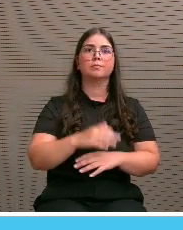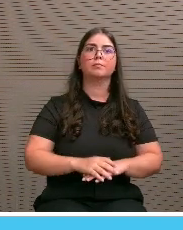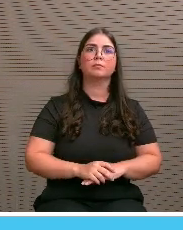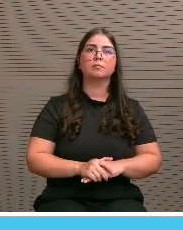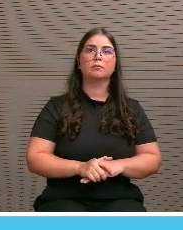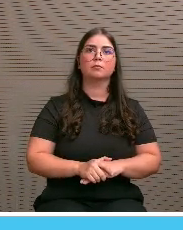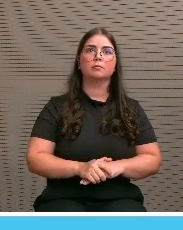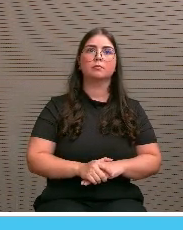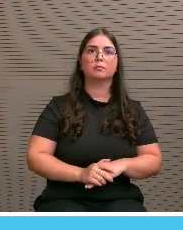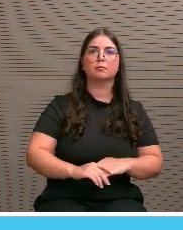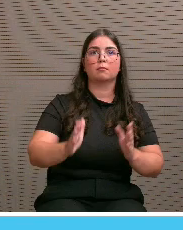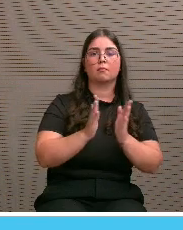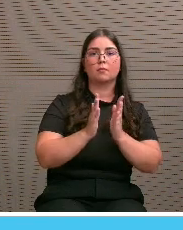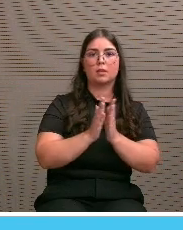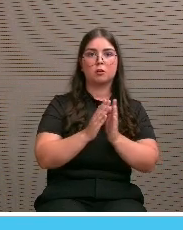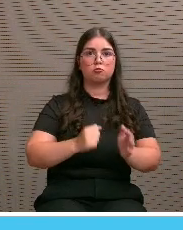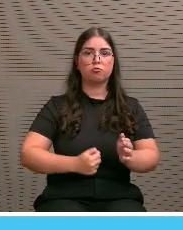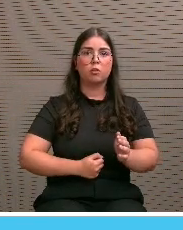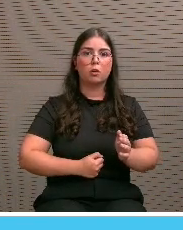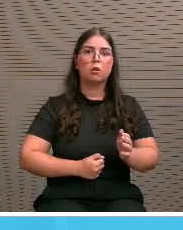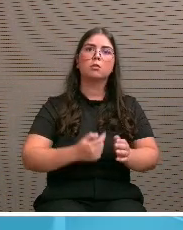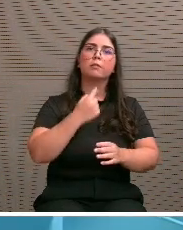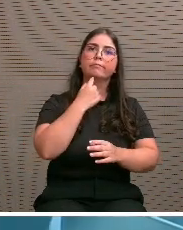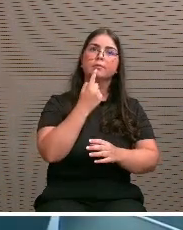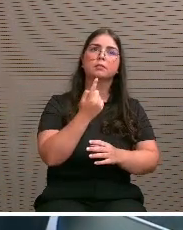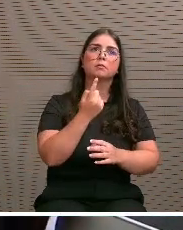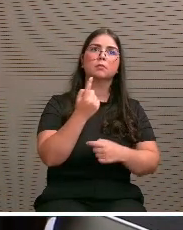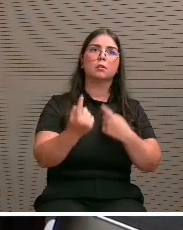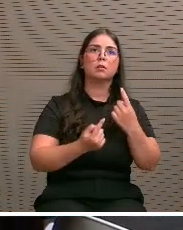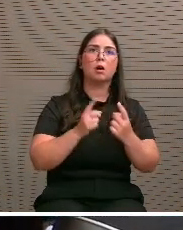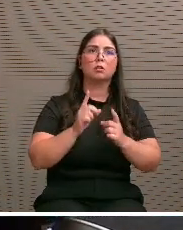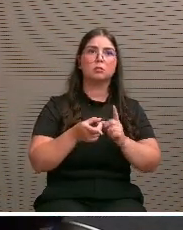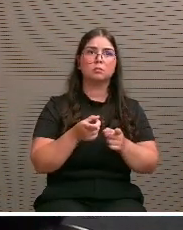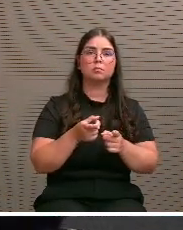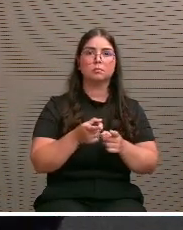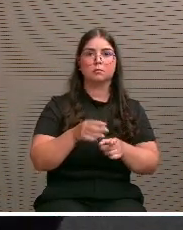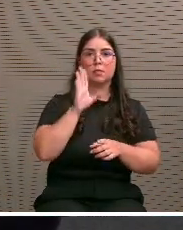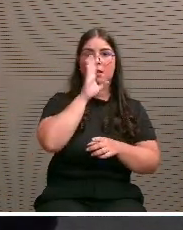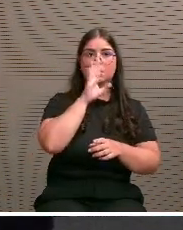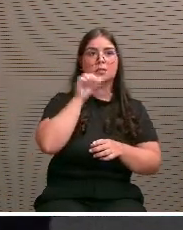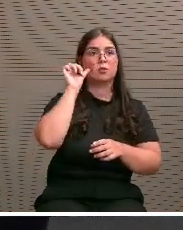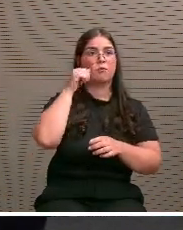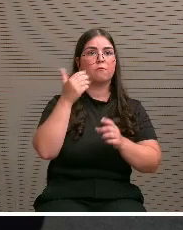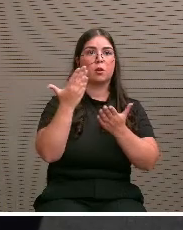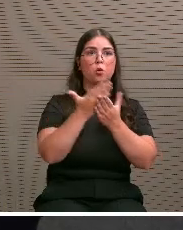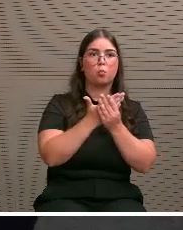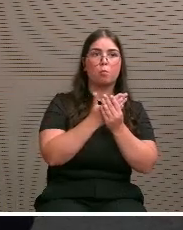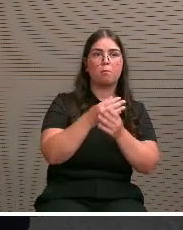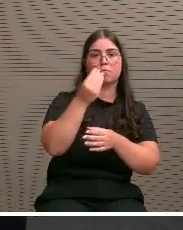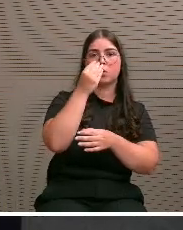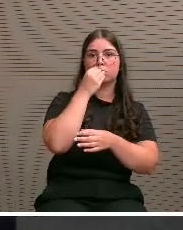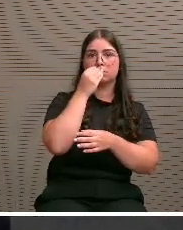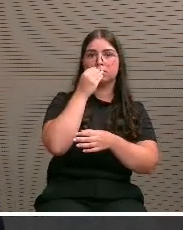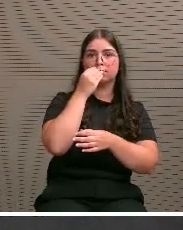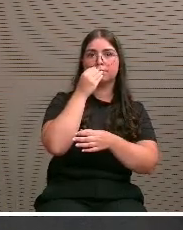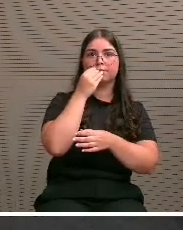of the Eucharist, they say that if the wine and the bread that is consumed at the Eucharistic ceremonies, if